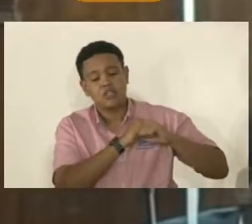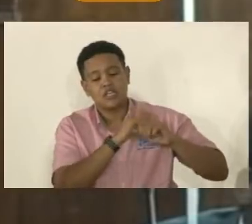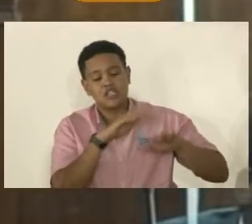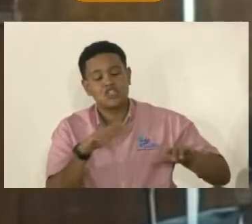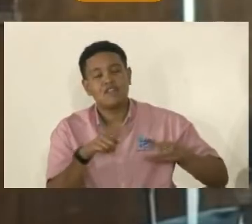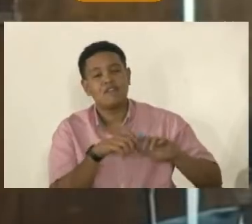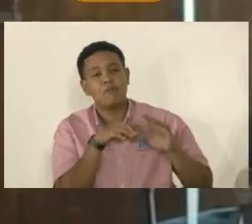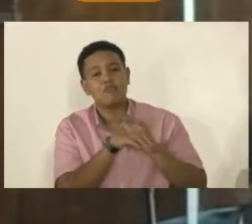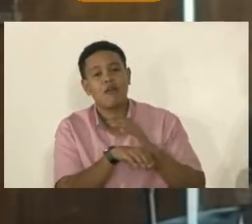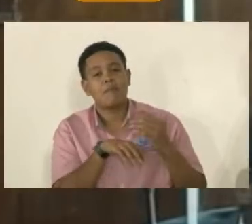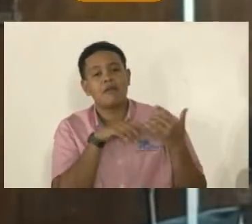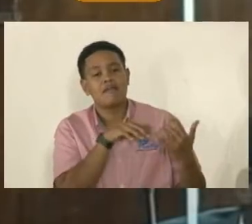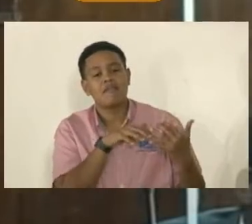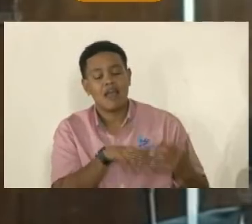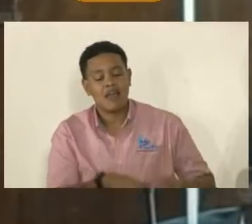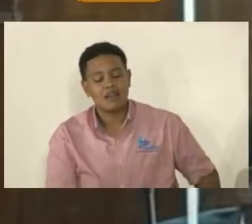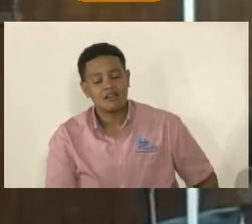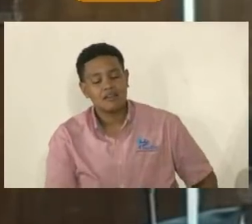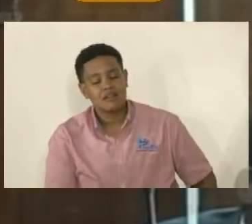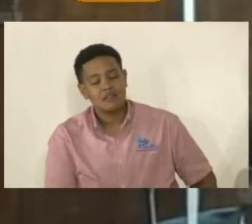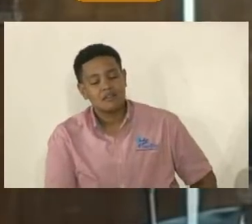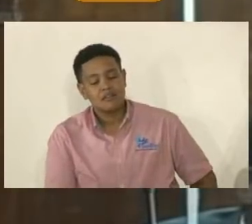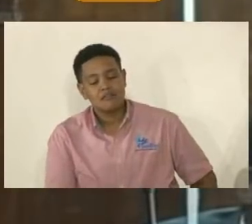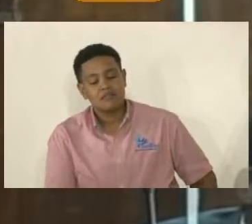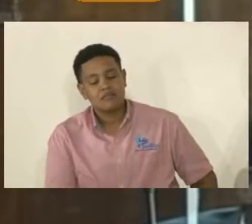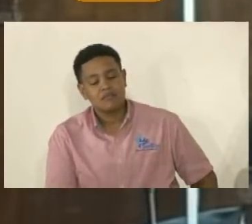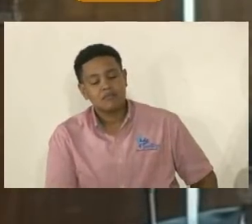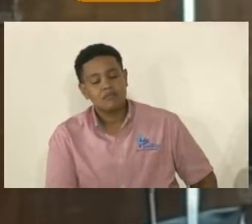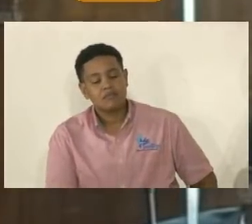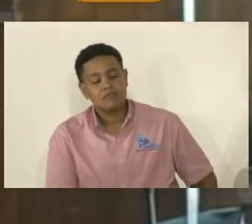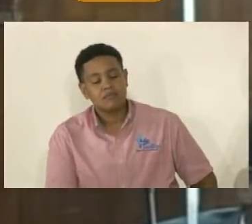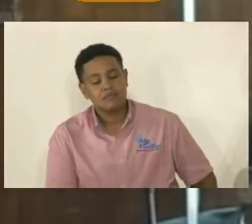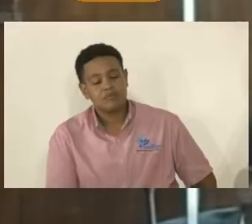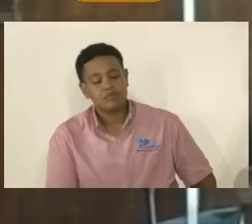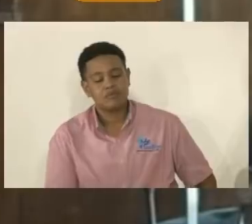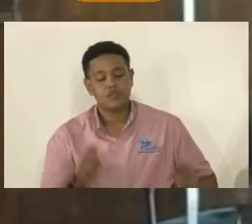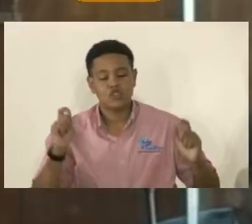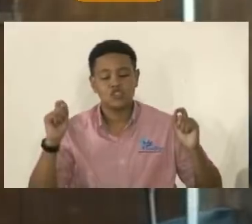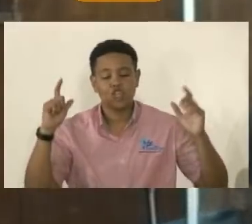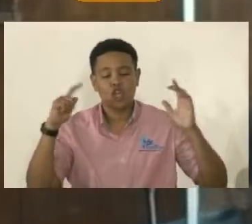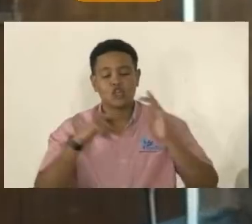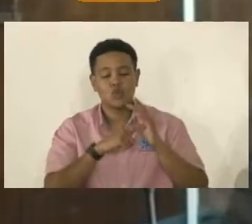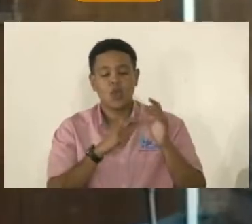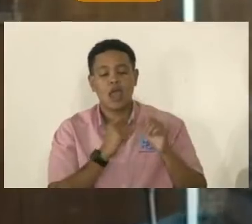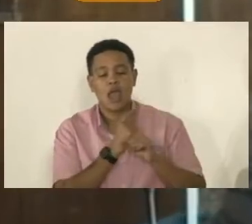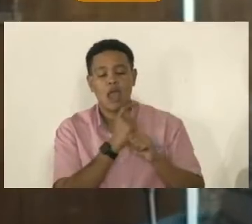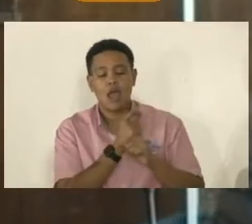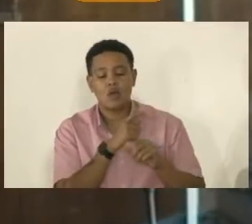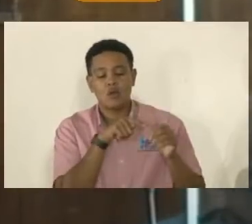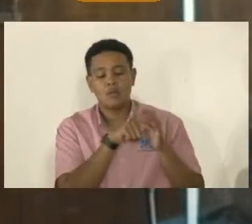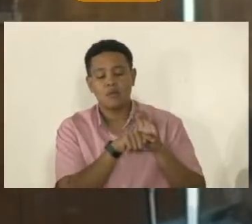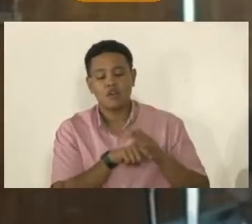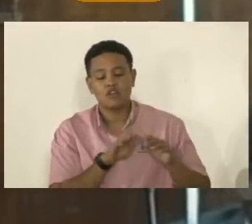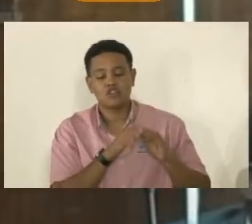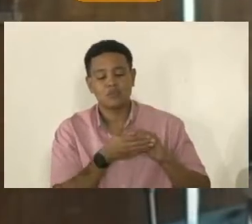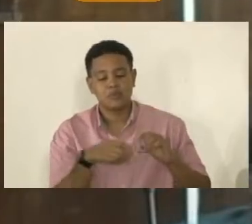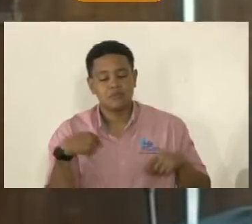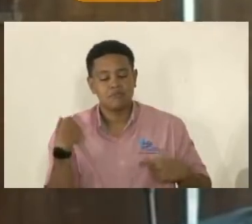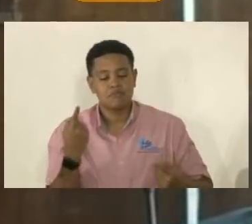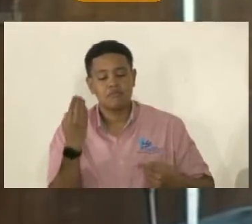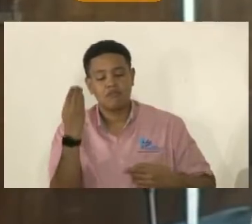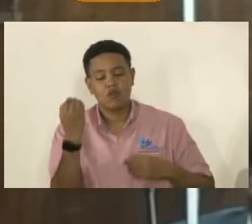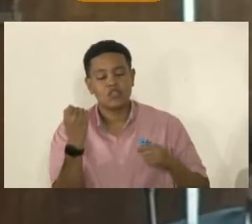violence. This chart, Mr. President, shows the annual number of murders in Jamaica over the last 14